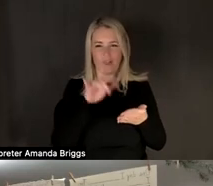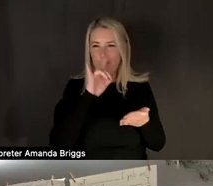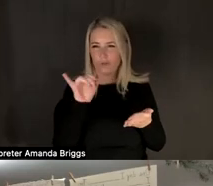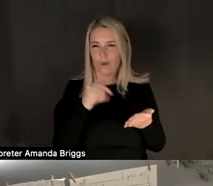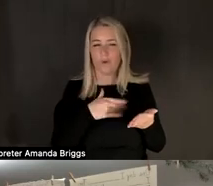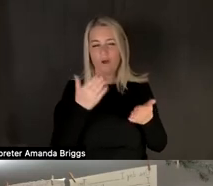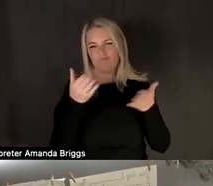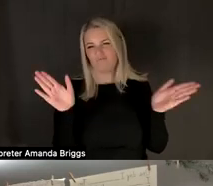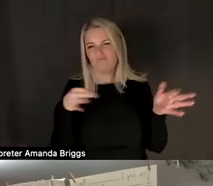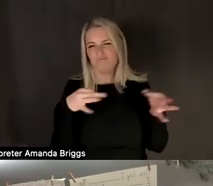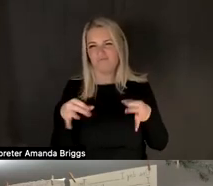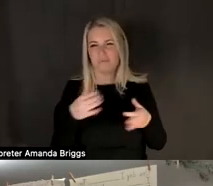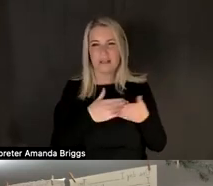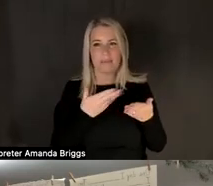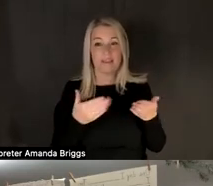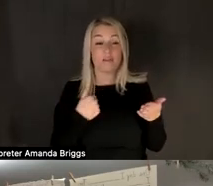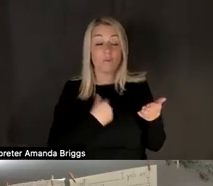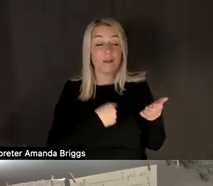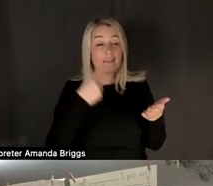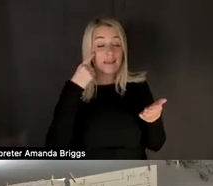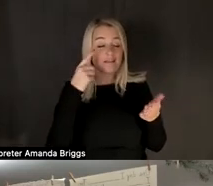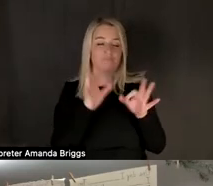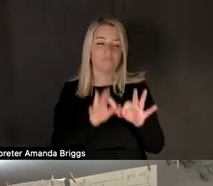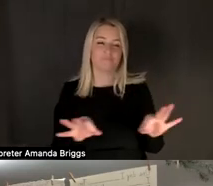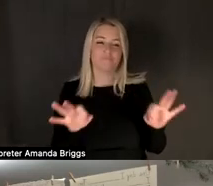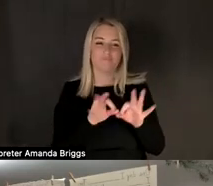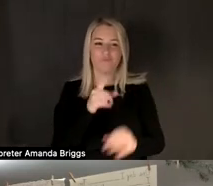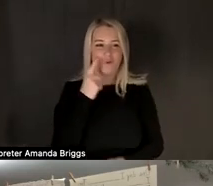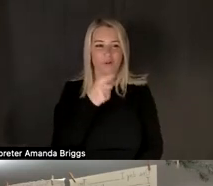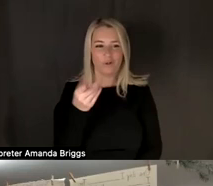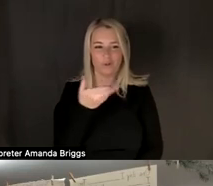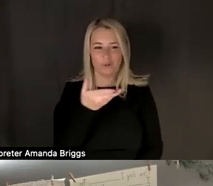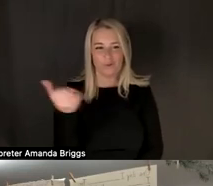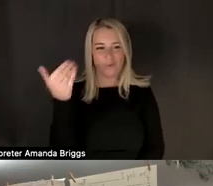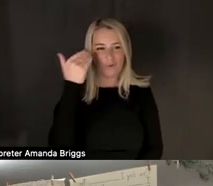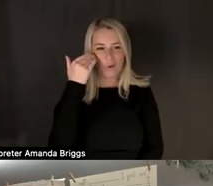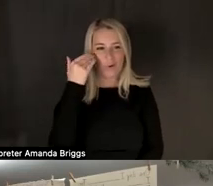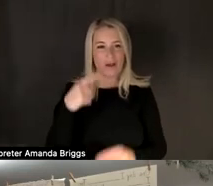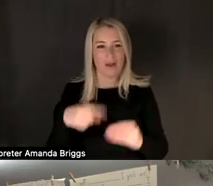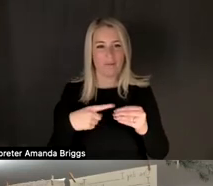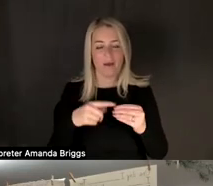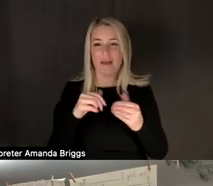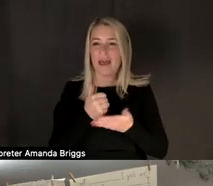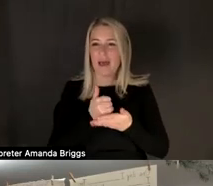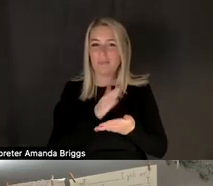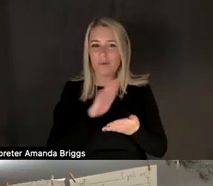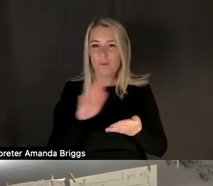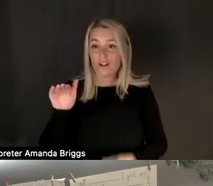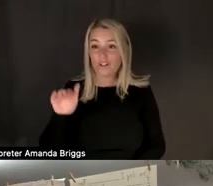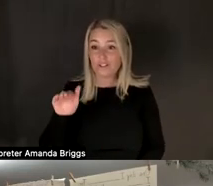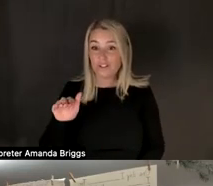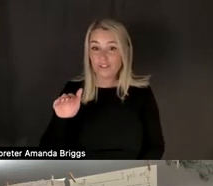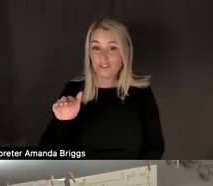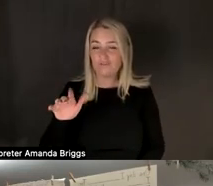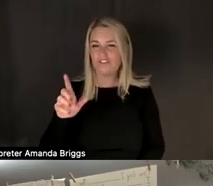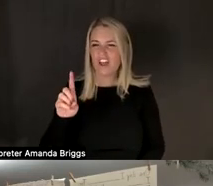today of some of the things that we think are really important for you to know about teaching, helping your child become a